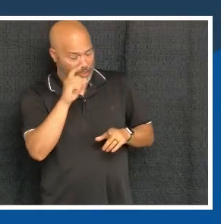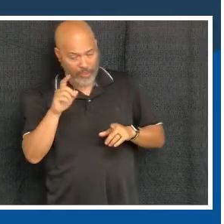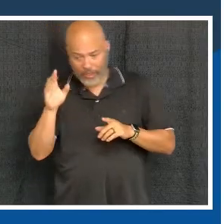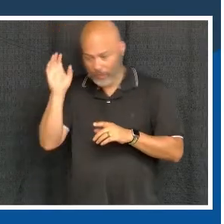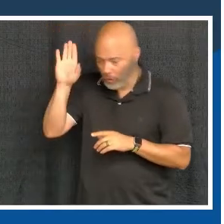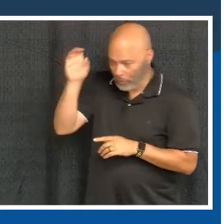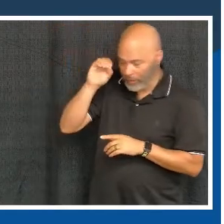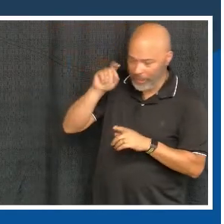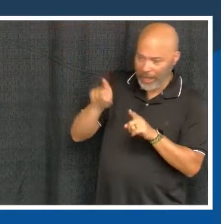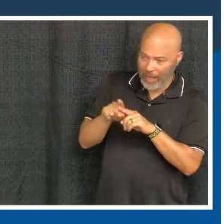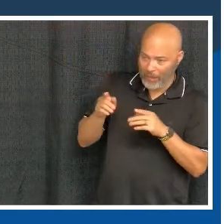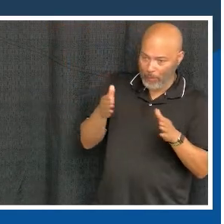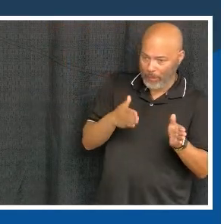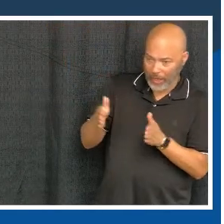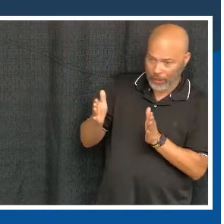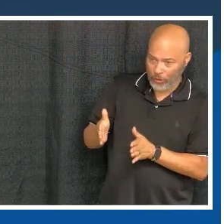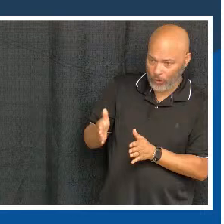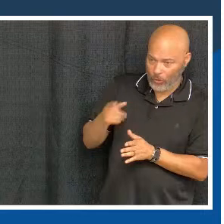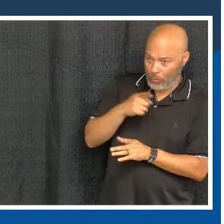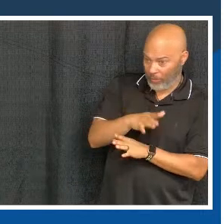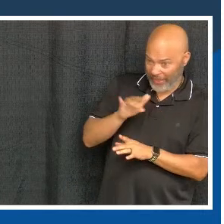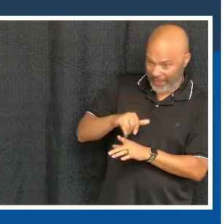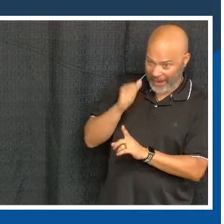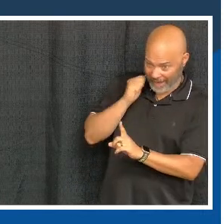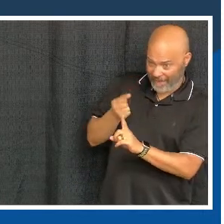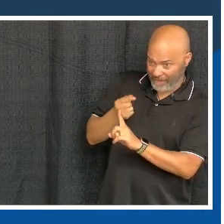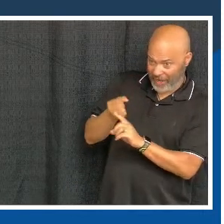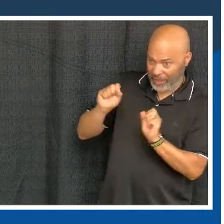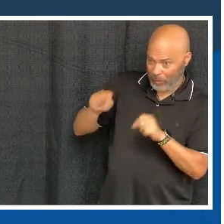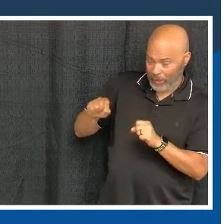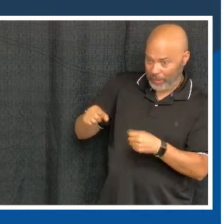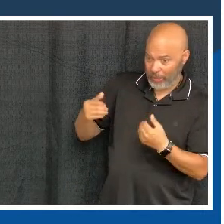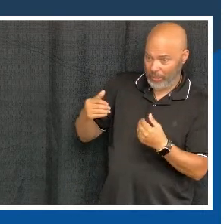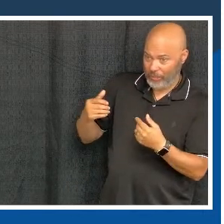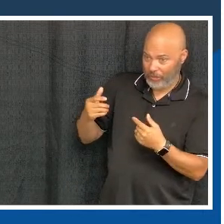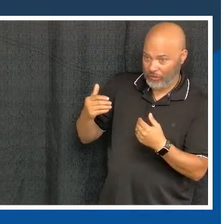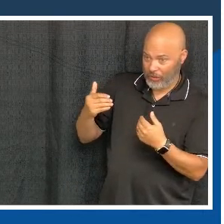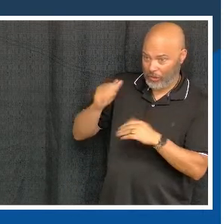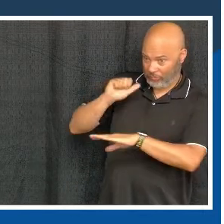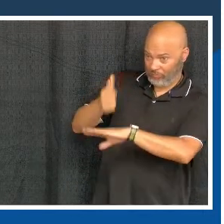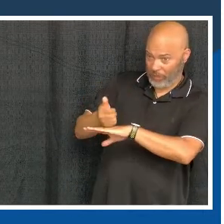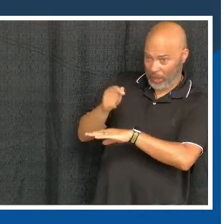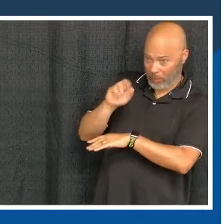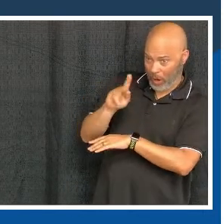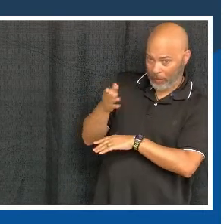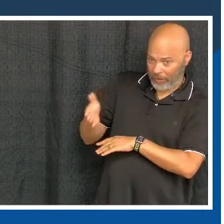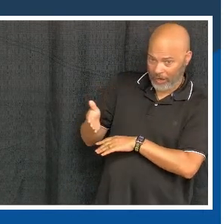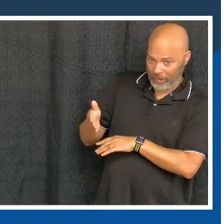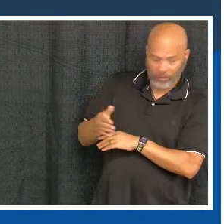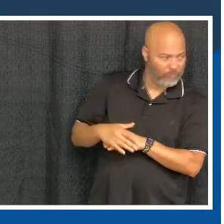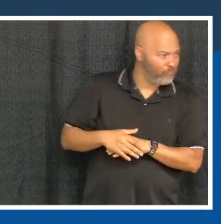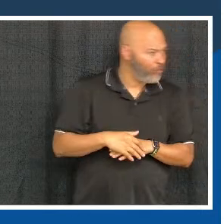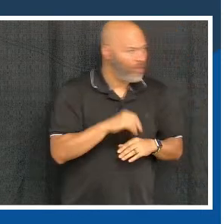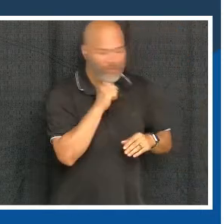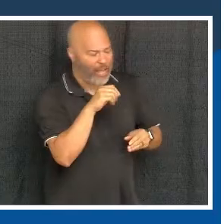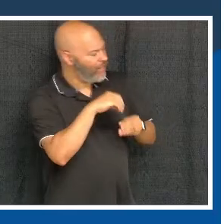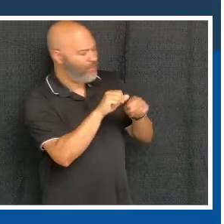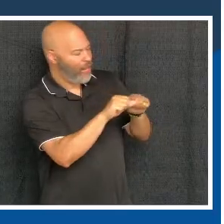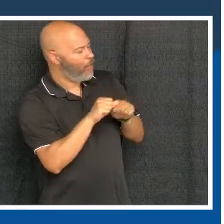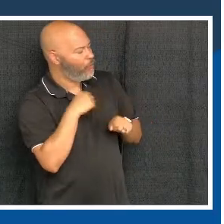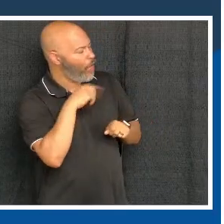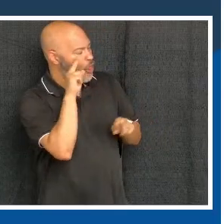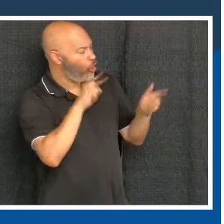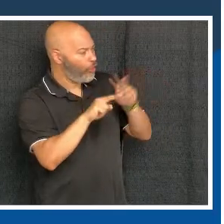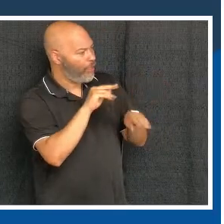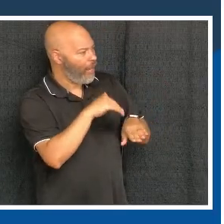would this rezoning affect the ability to put a park back there? or It's not access in for the area that we were looking.